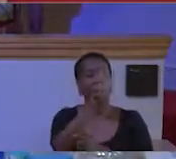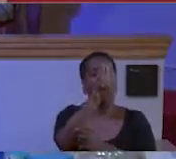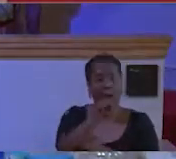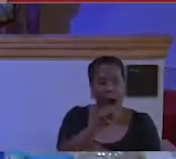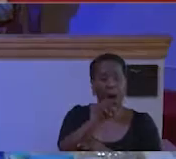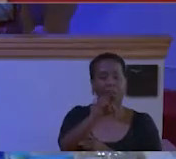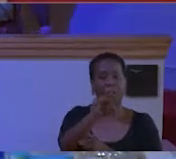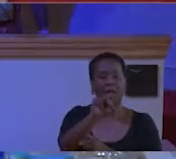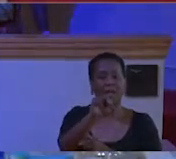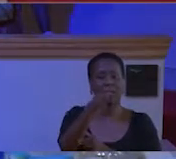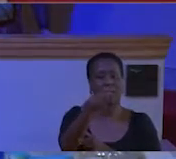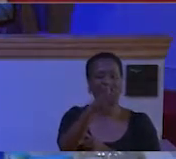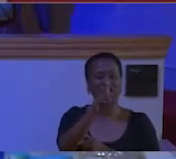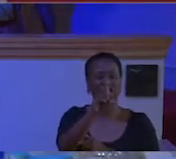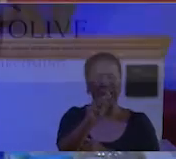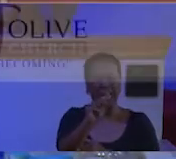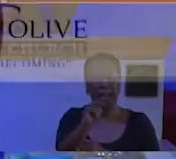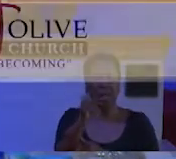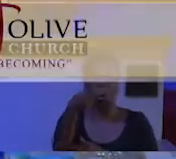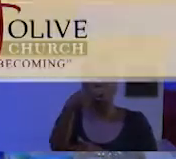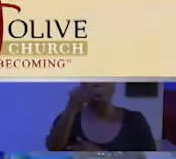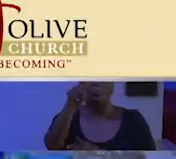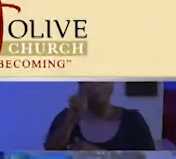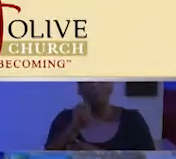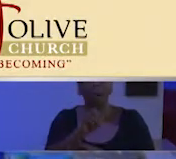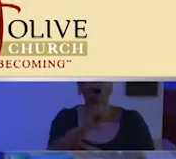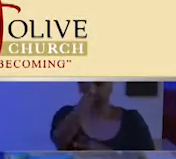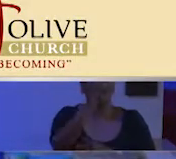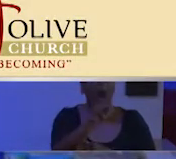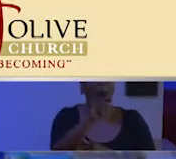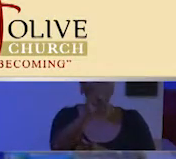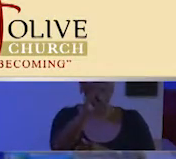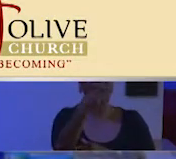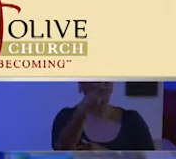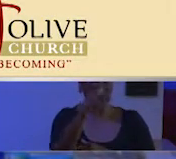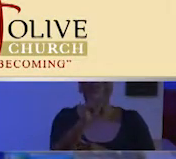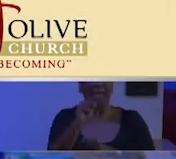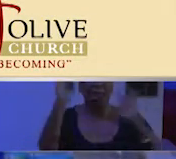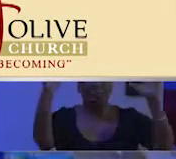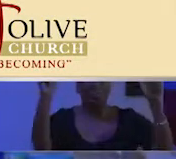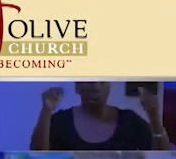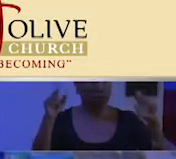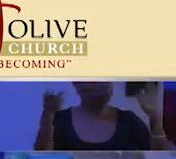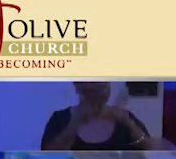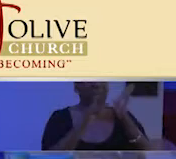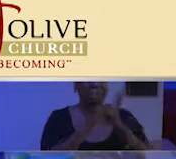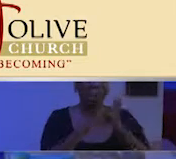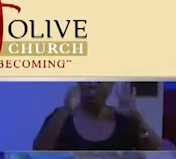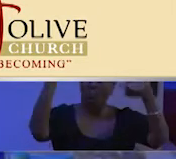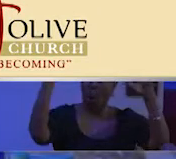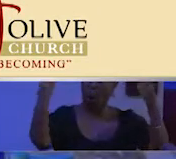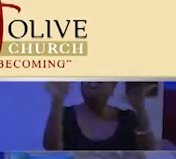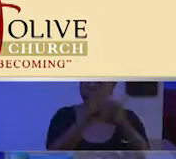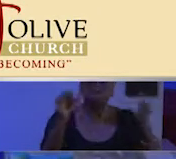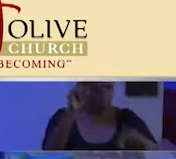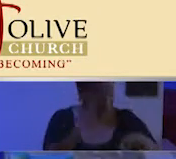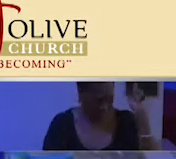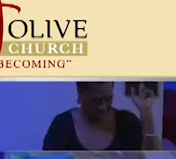An unshaken hope. For our hope for you is